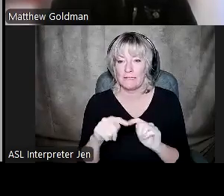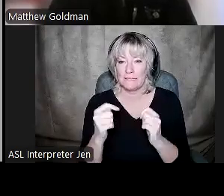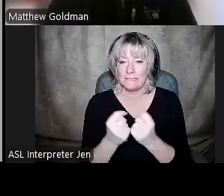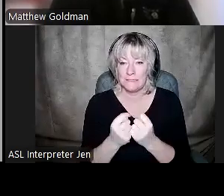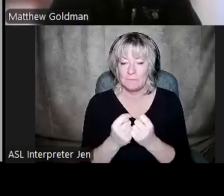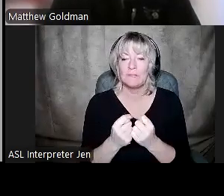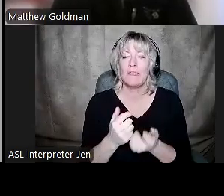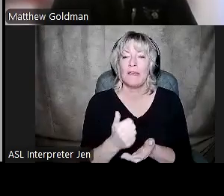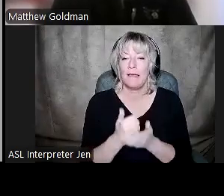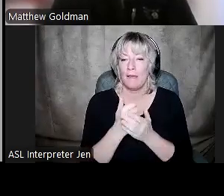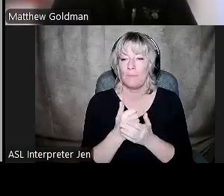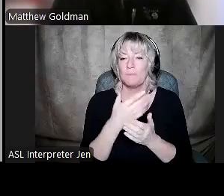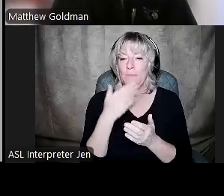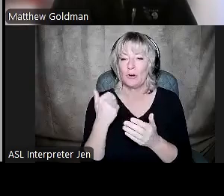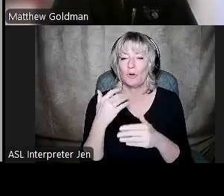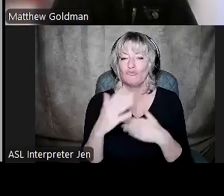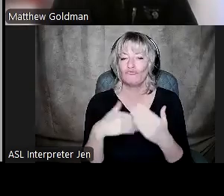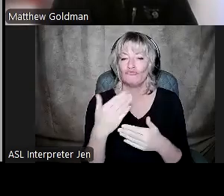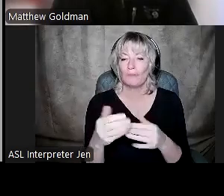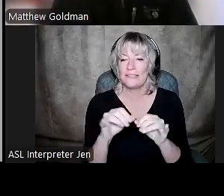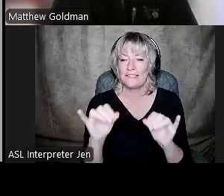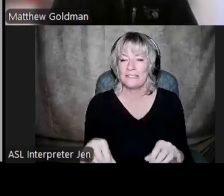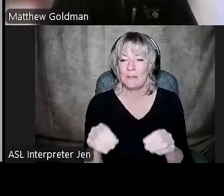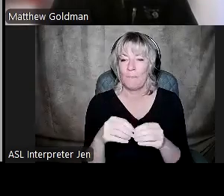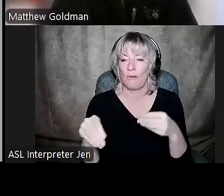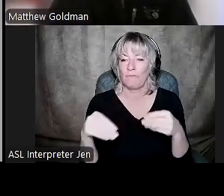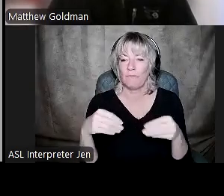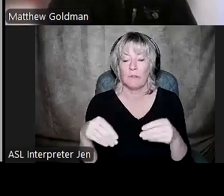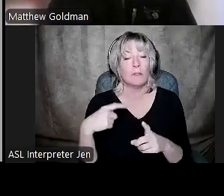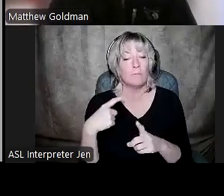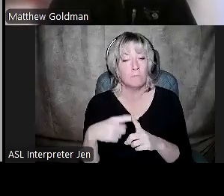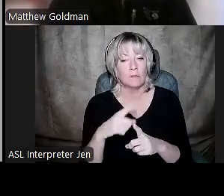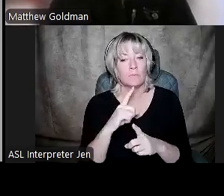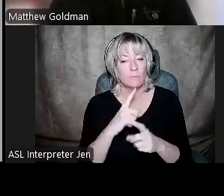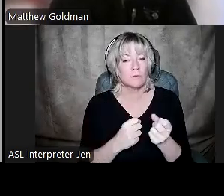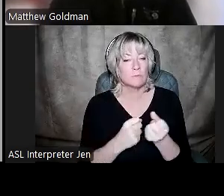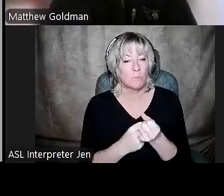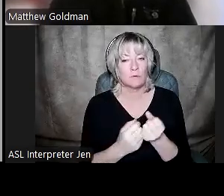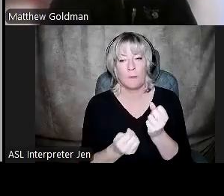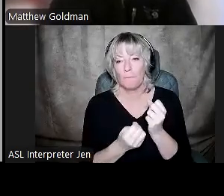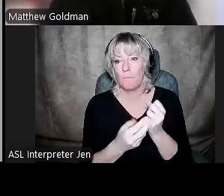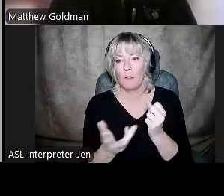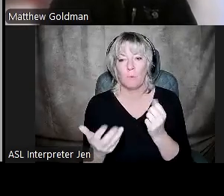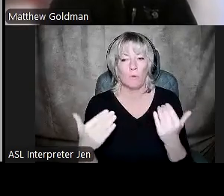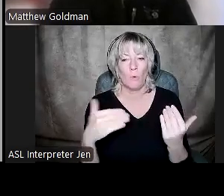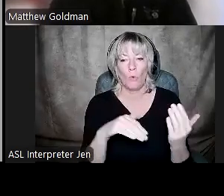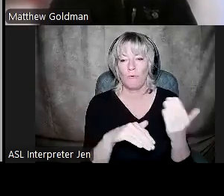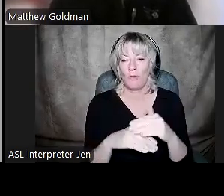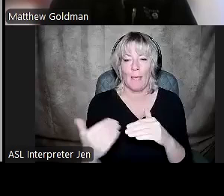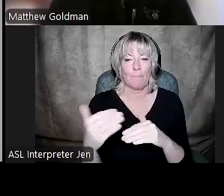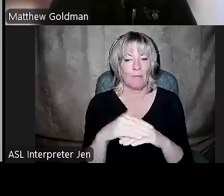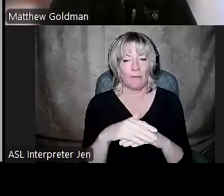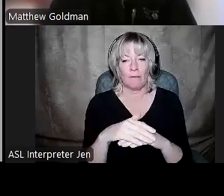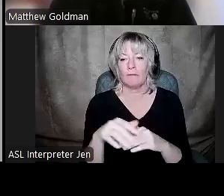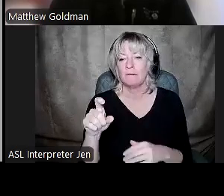the system and help make work the system more flexibly, but also really support the multiple and overlapping needs that the